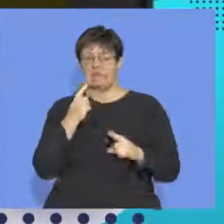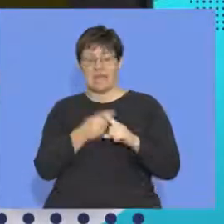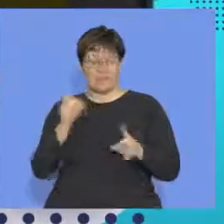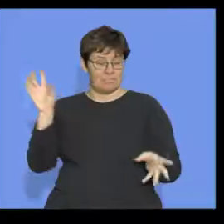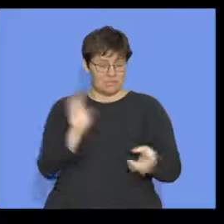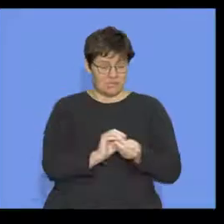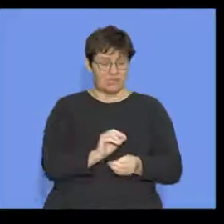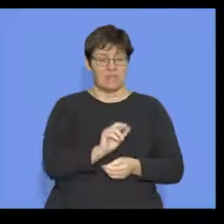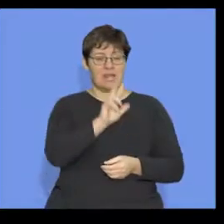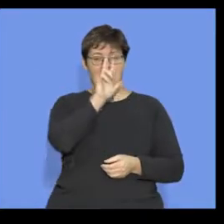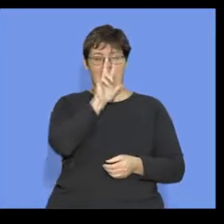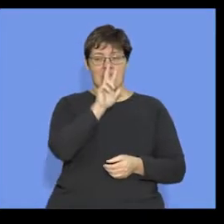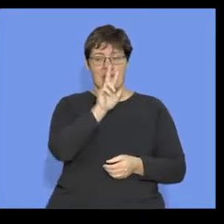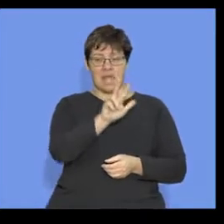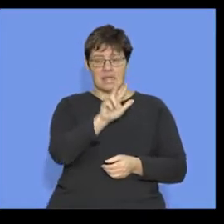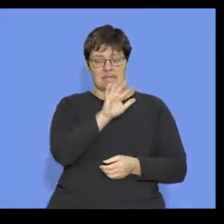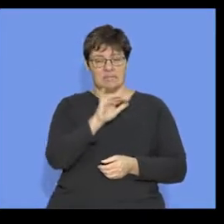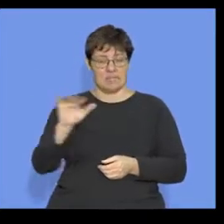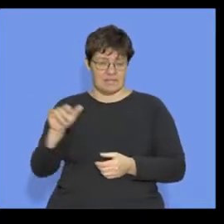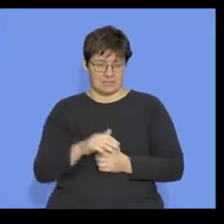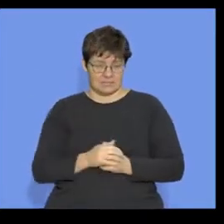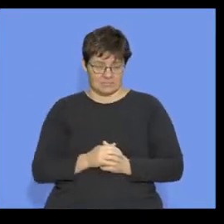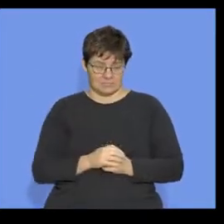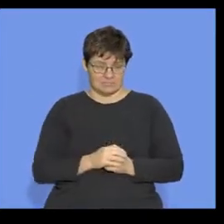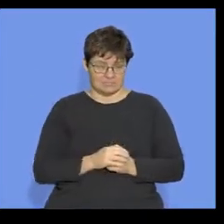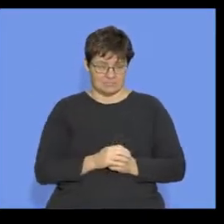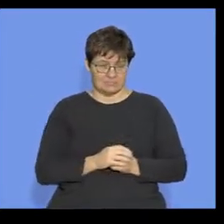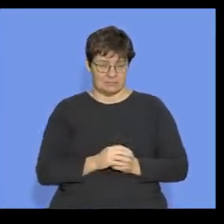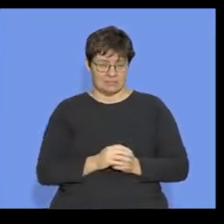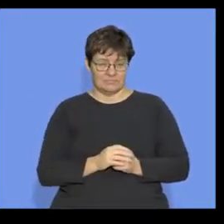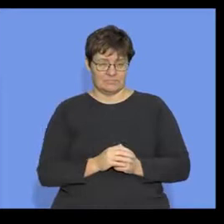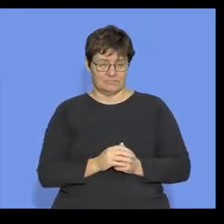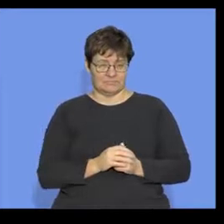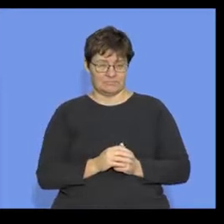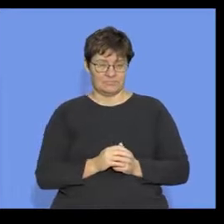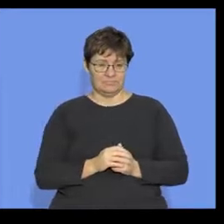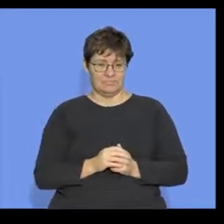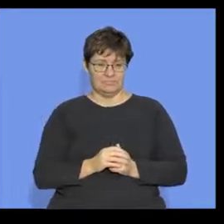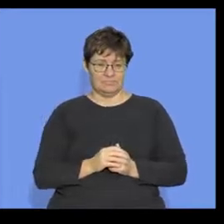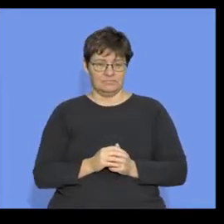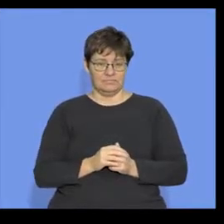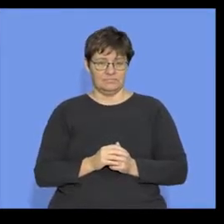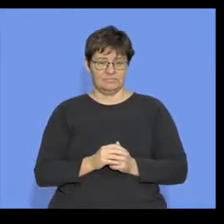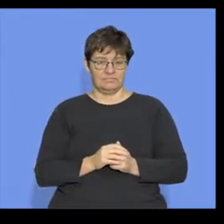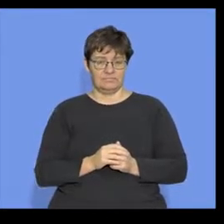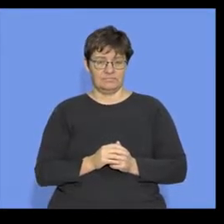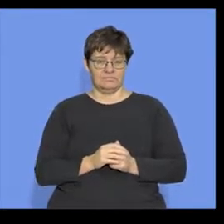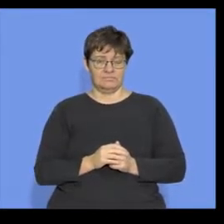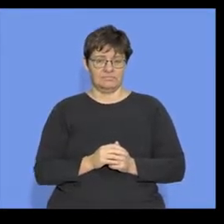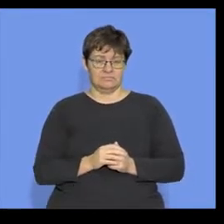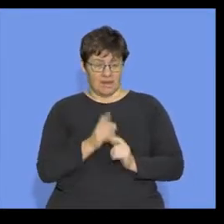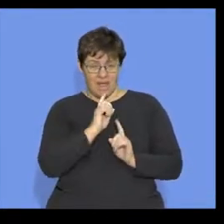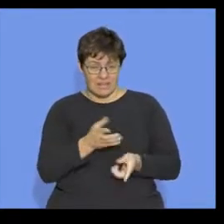And if we multiply this, what do we get? We get 8 million number plates.